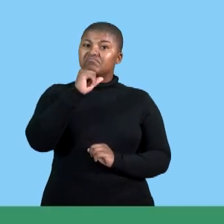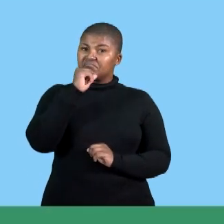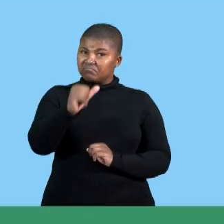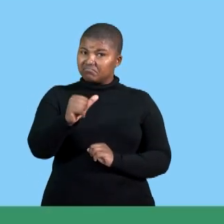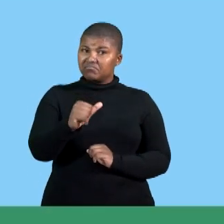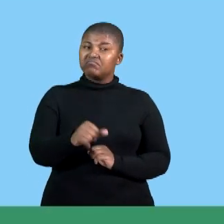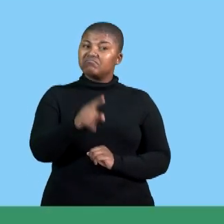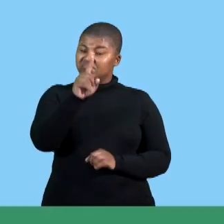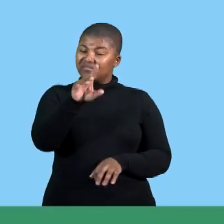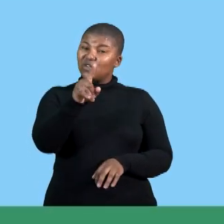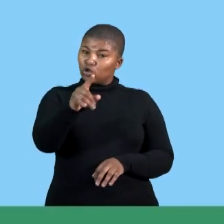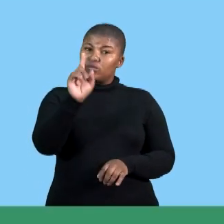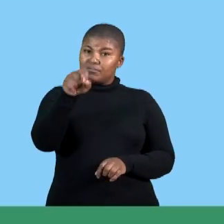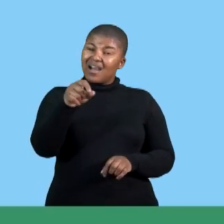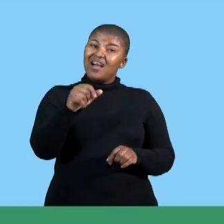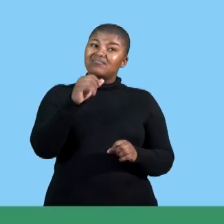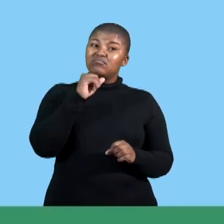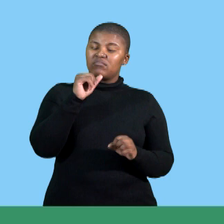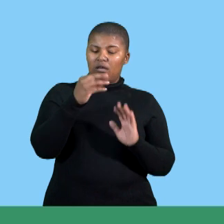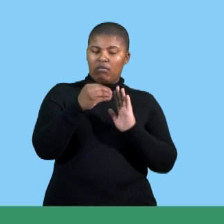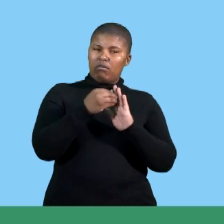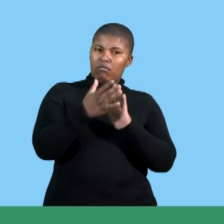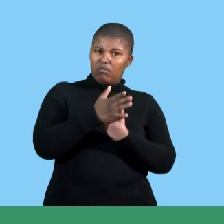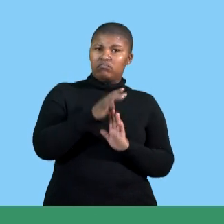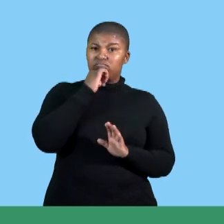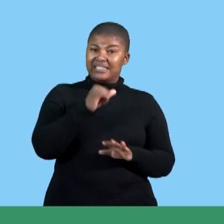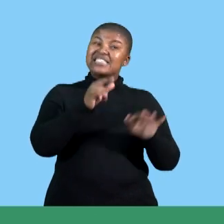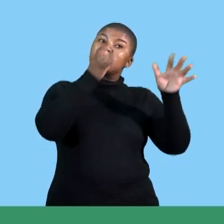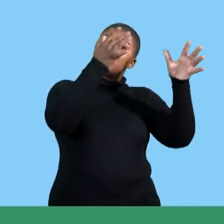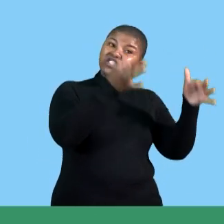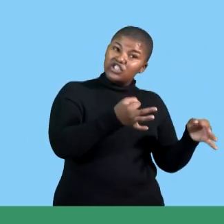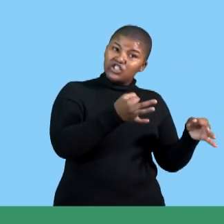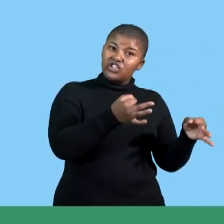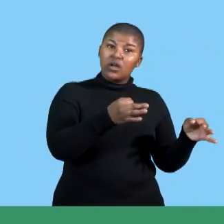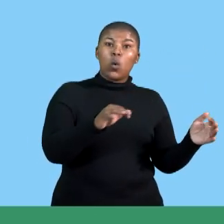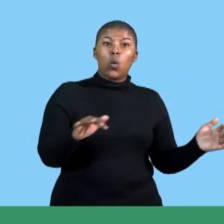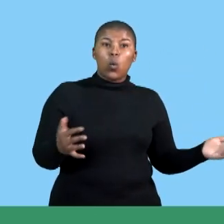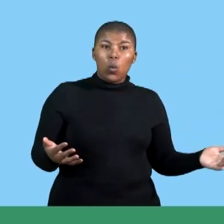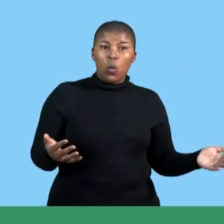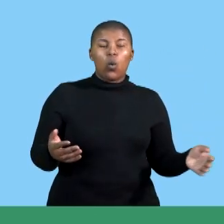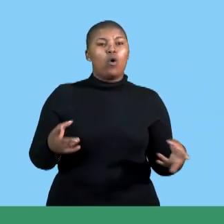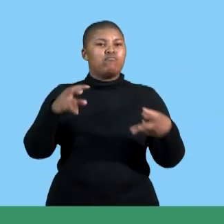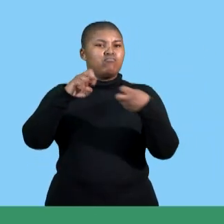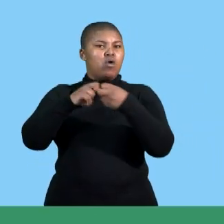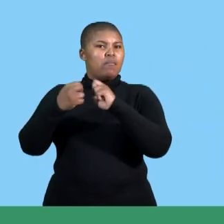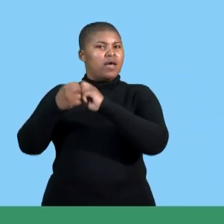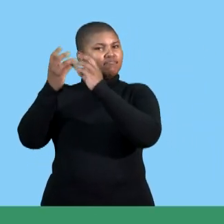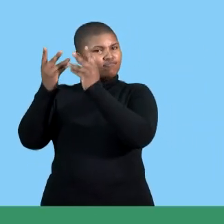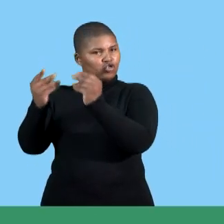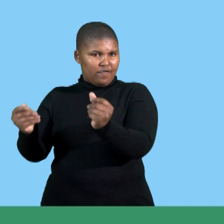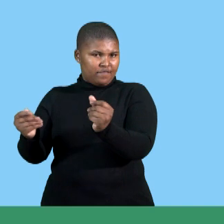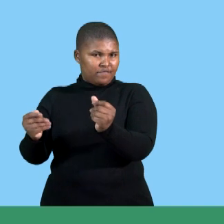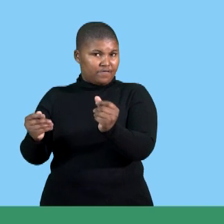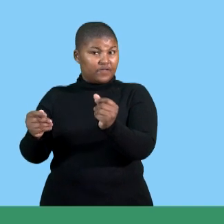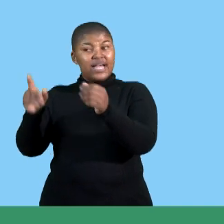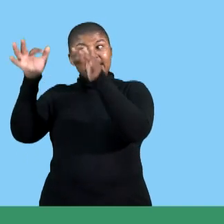the following statements represent decision making or problem solving. So